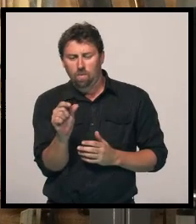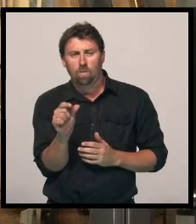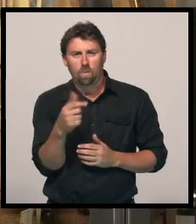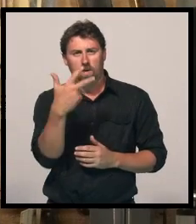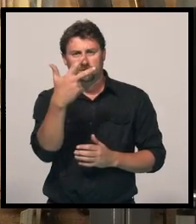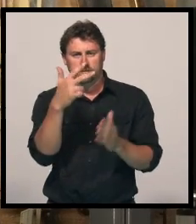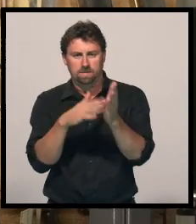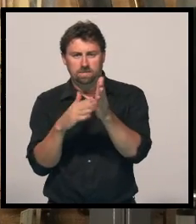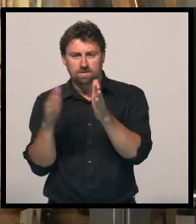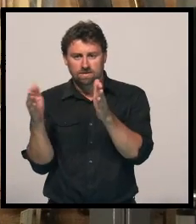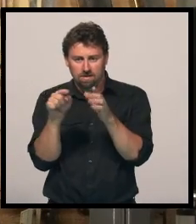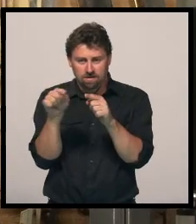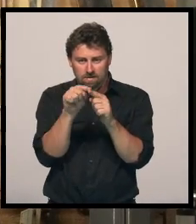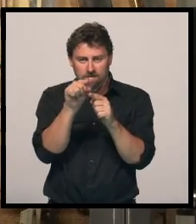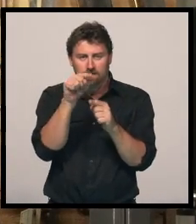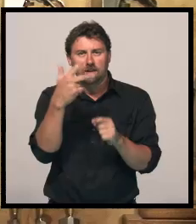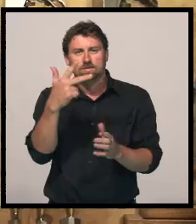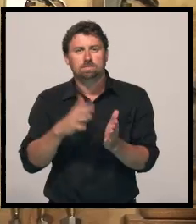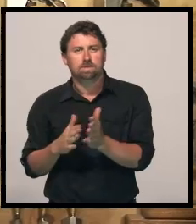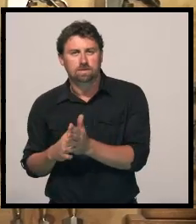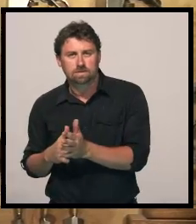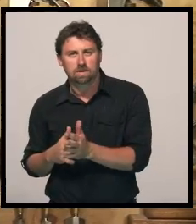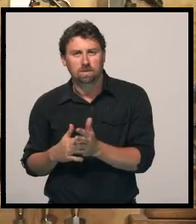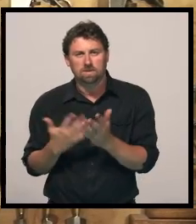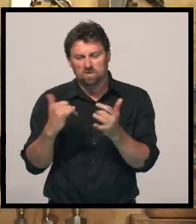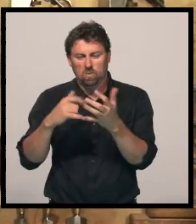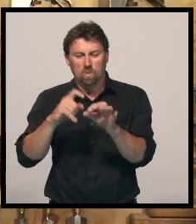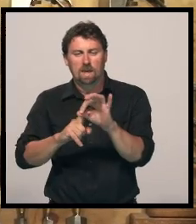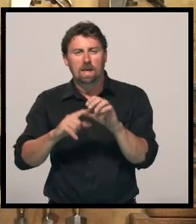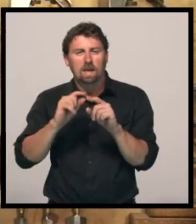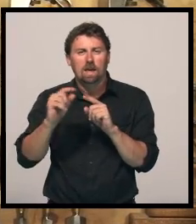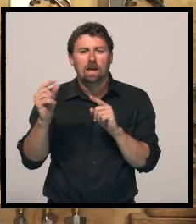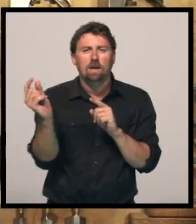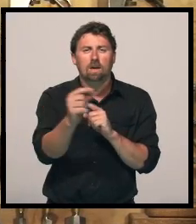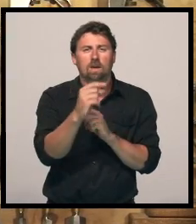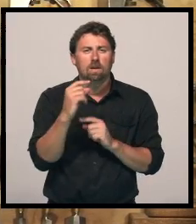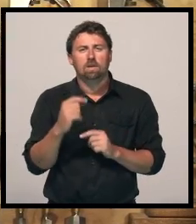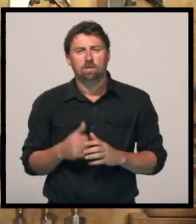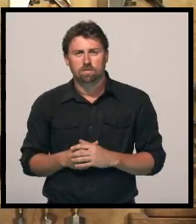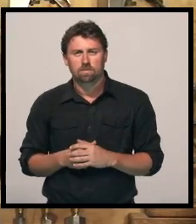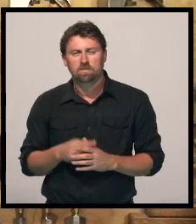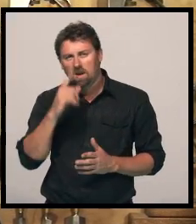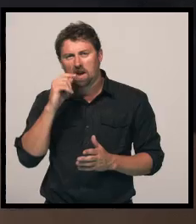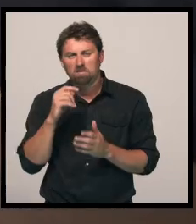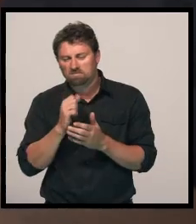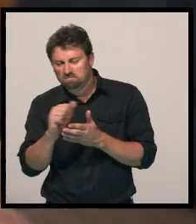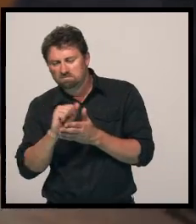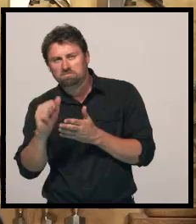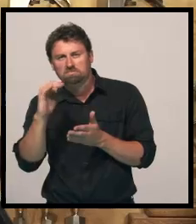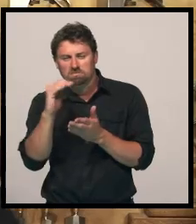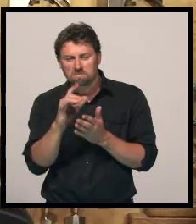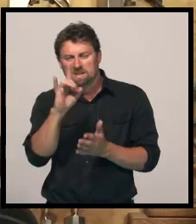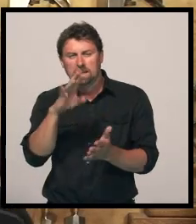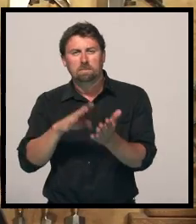and that's what I've made some square stock. Just get a bit of board, machine it down to about 10mm, and make sure it's